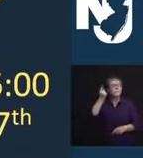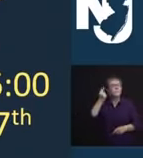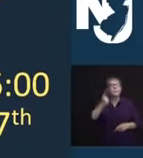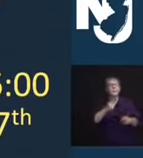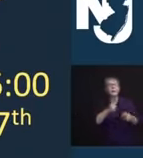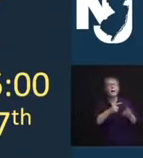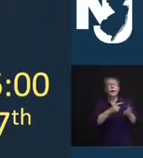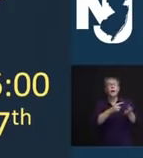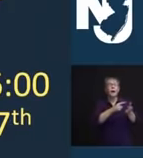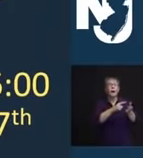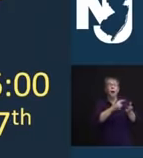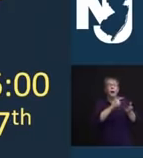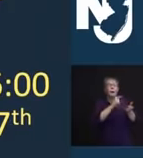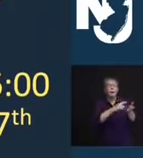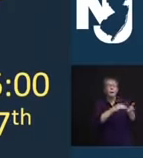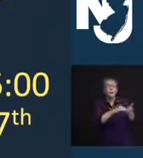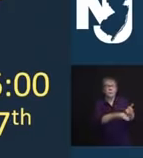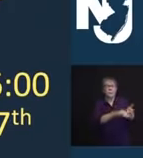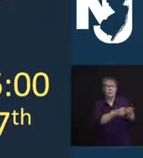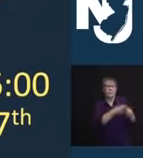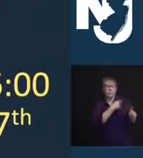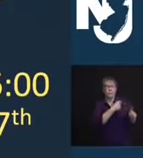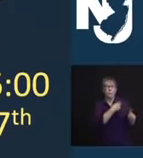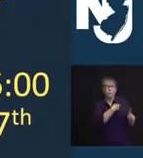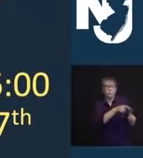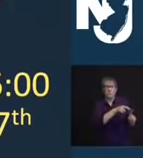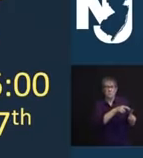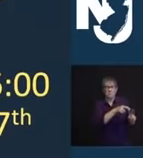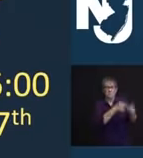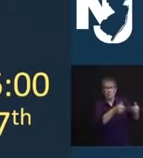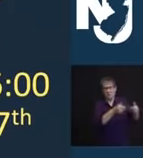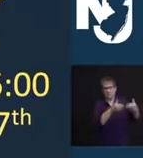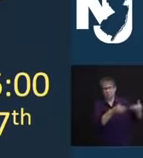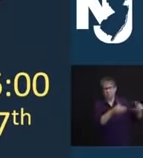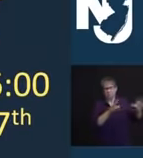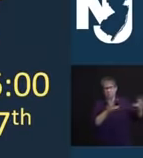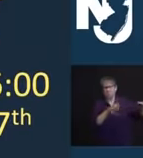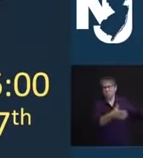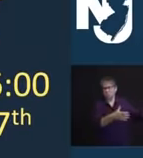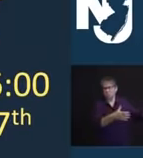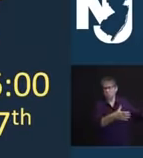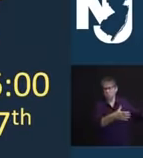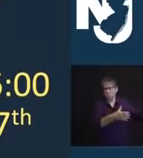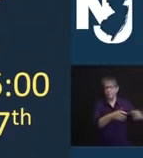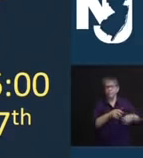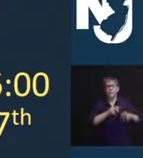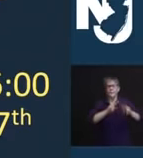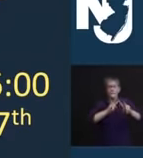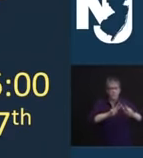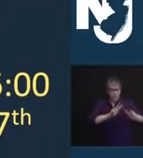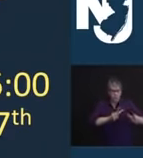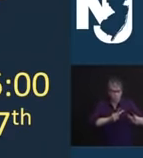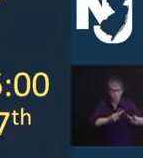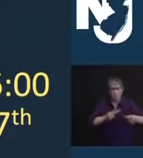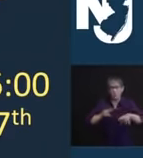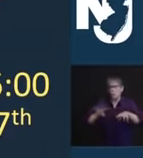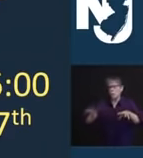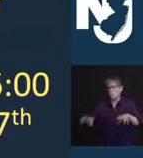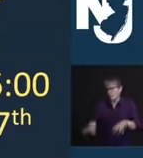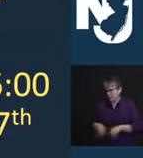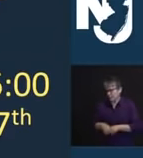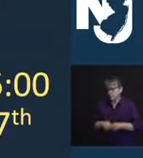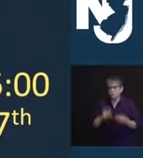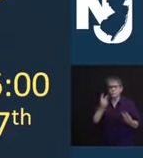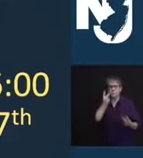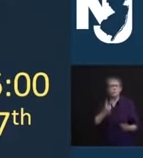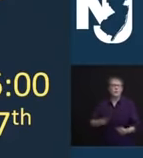and funerals, memorial services, and wedding ceremonies. And let me reiterate that separate groups who are dining